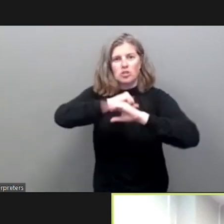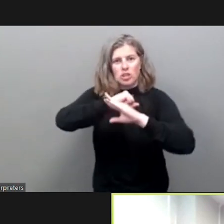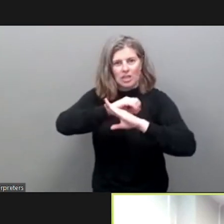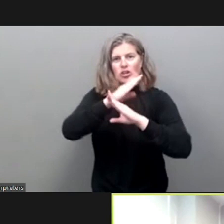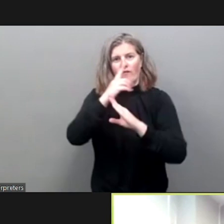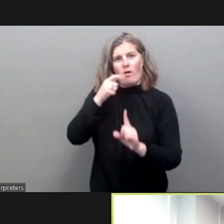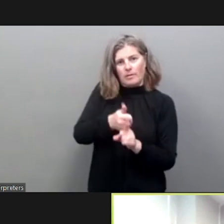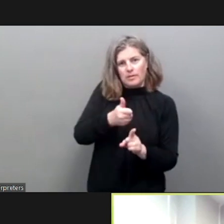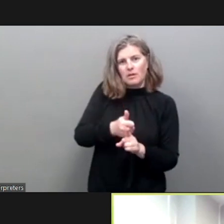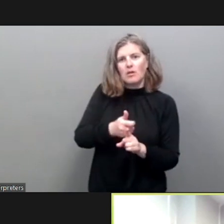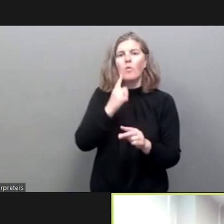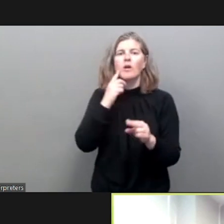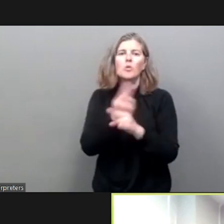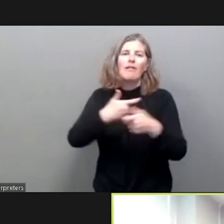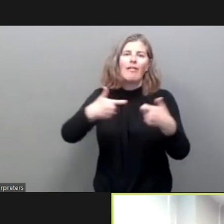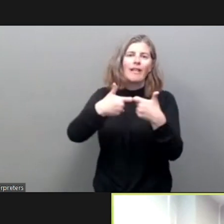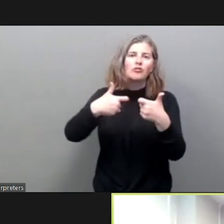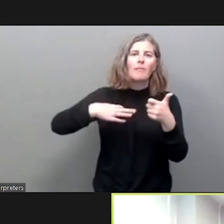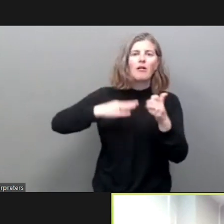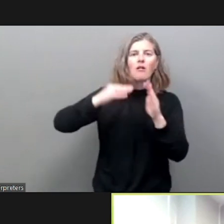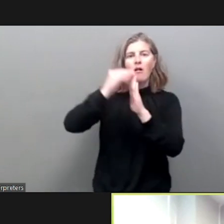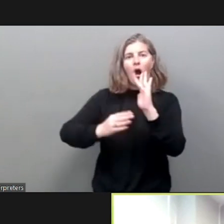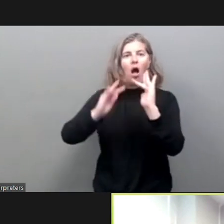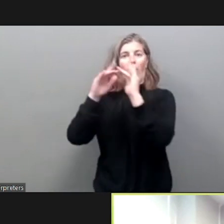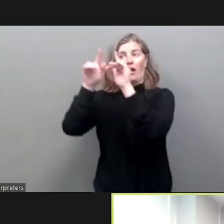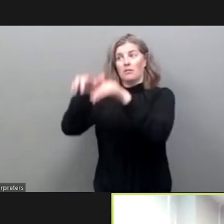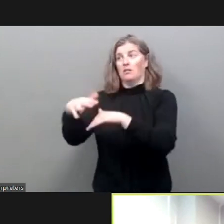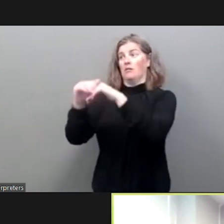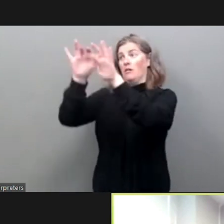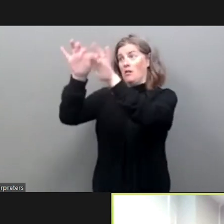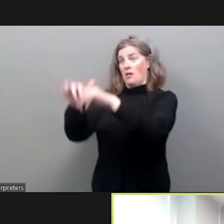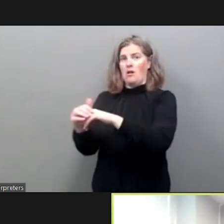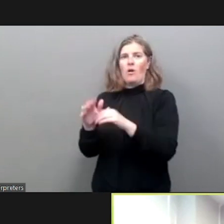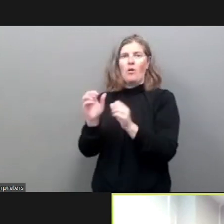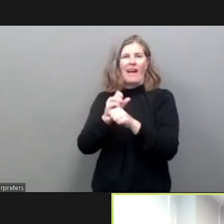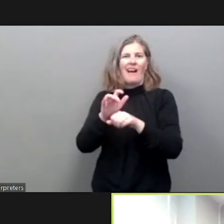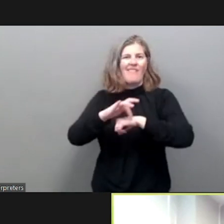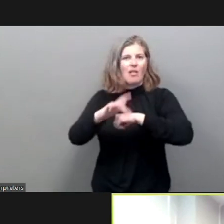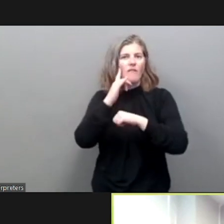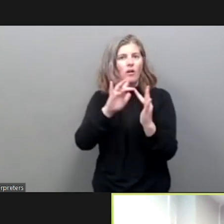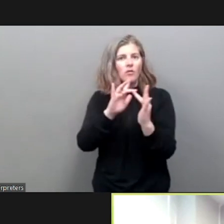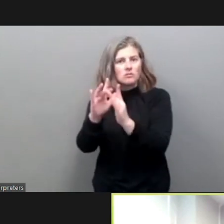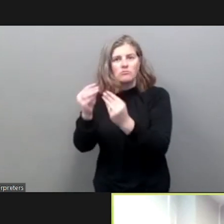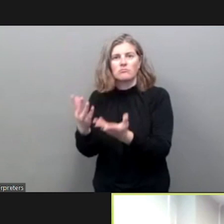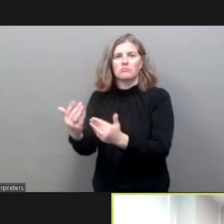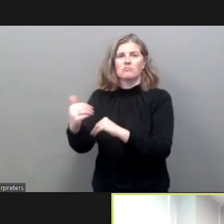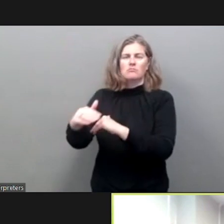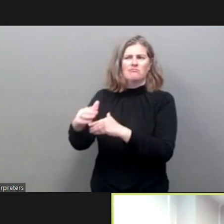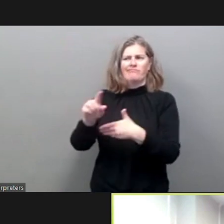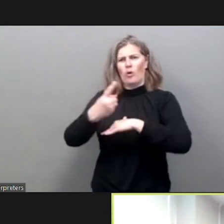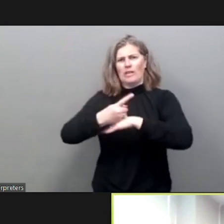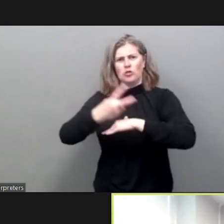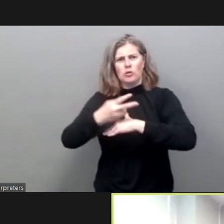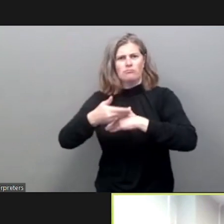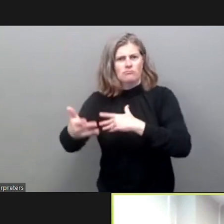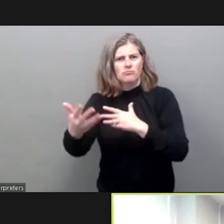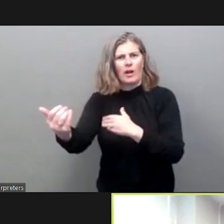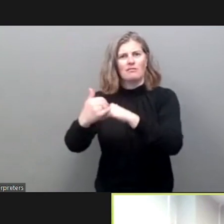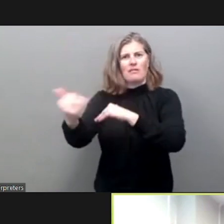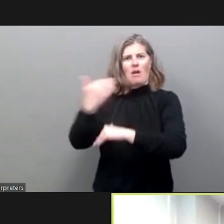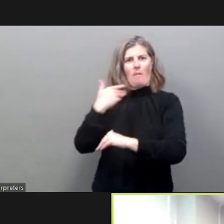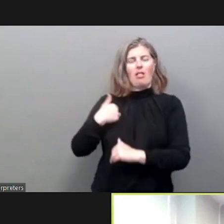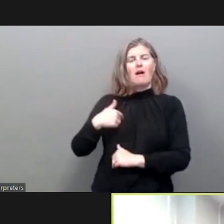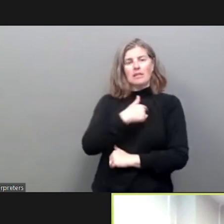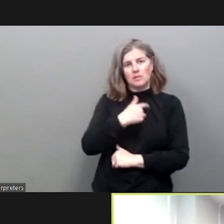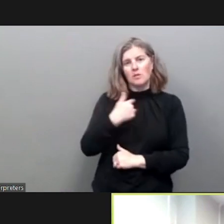put an electronic application online, and we'll make that website available to providers within the next day or so. And